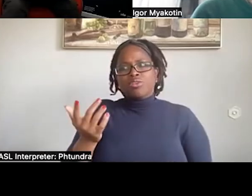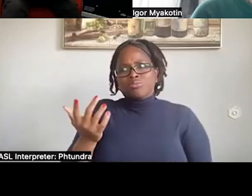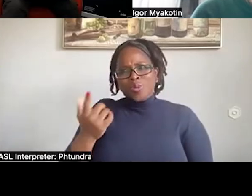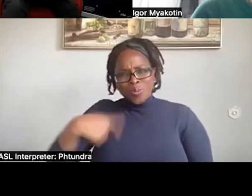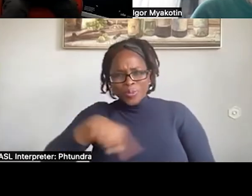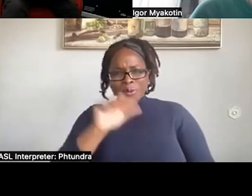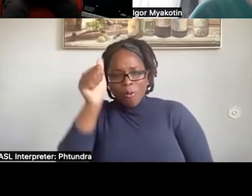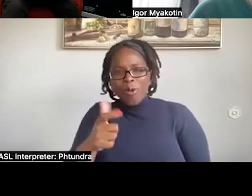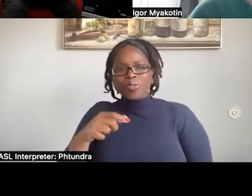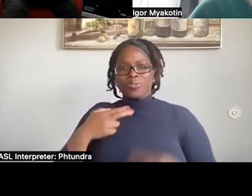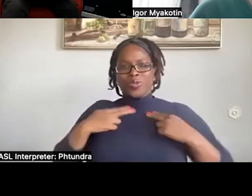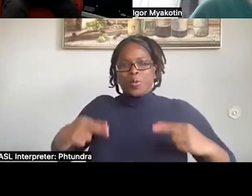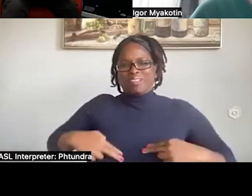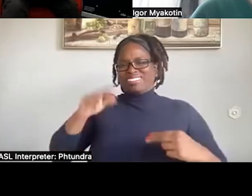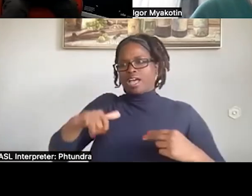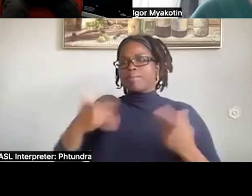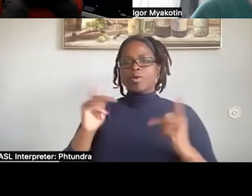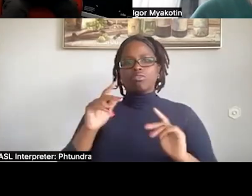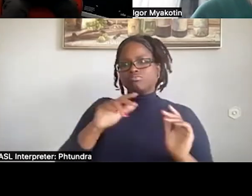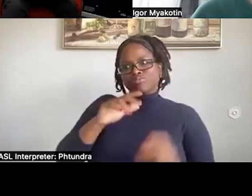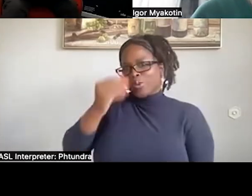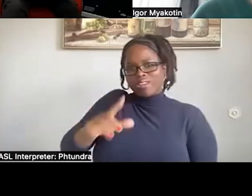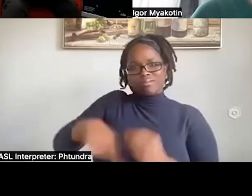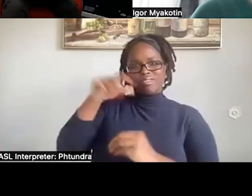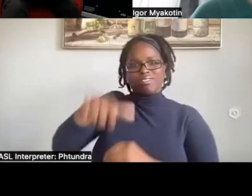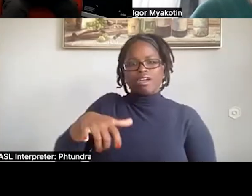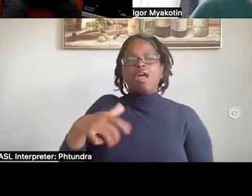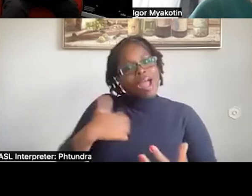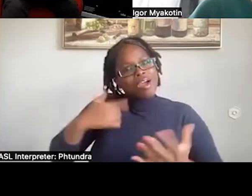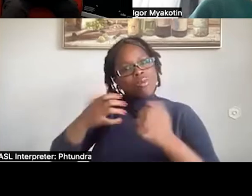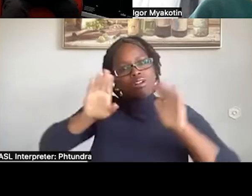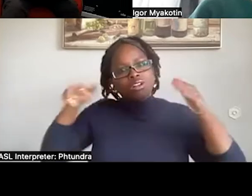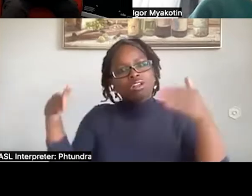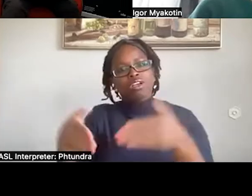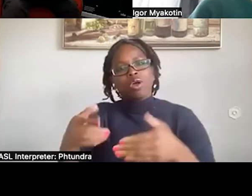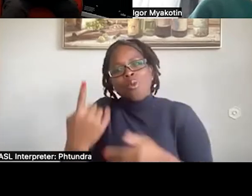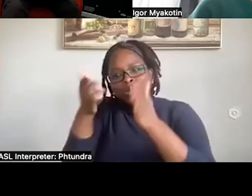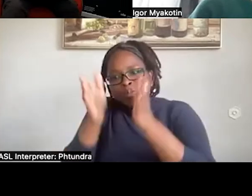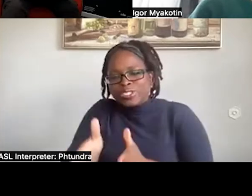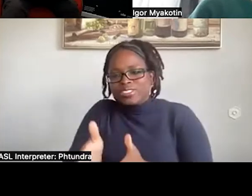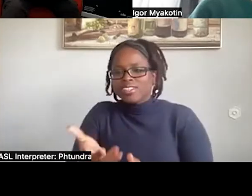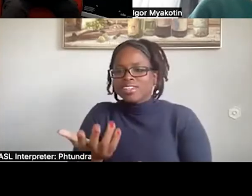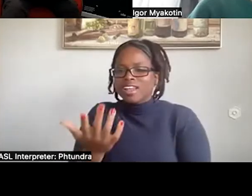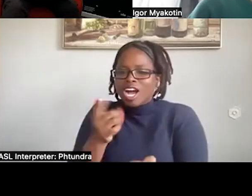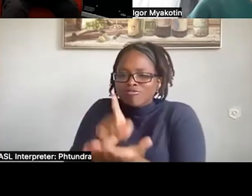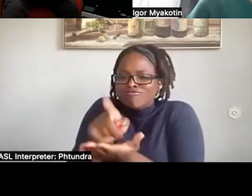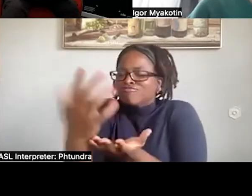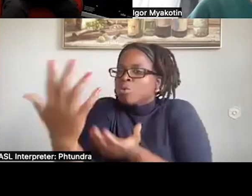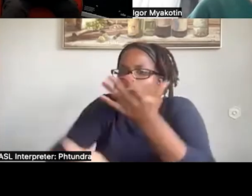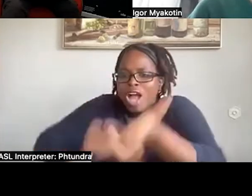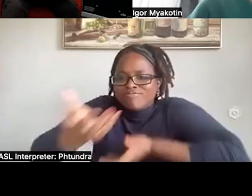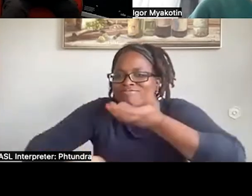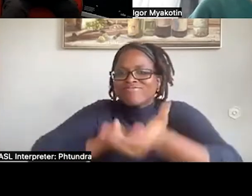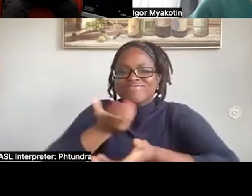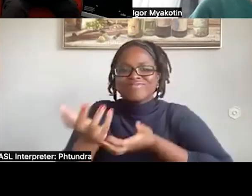a human. That's what I want to do. I want to focus on one person, fall in love with that, make everybody fall